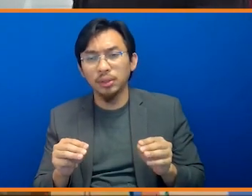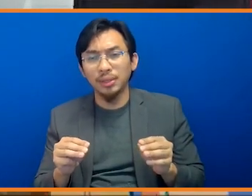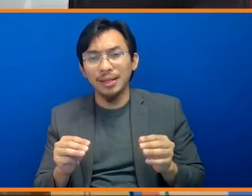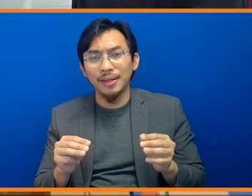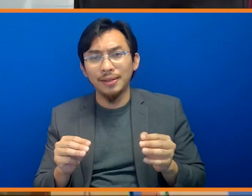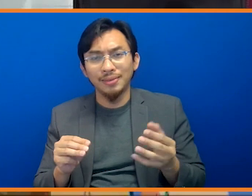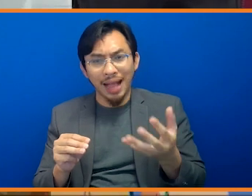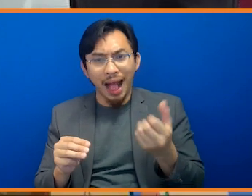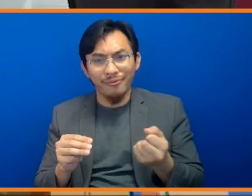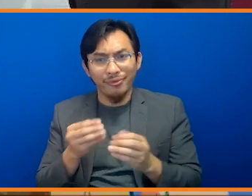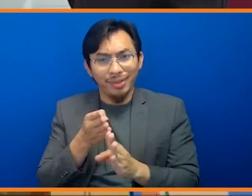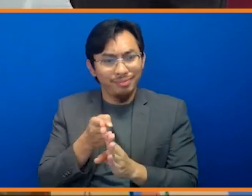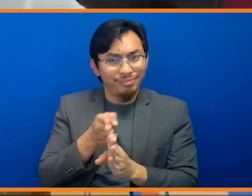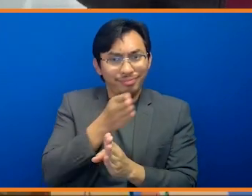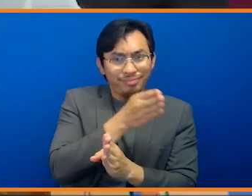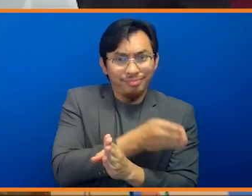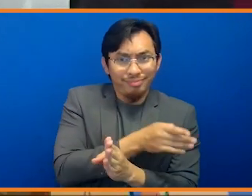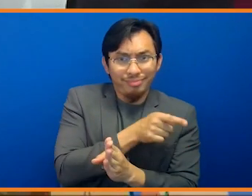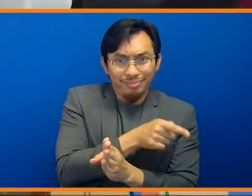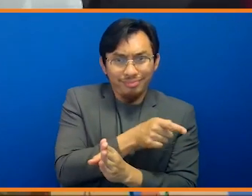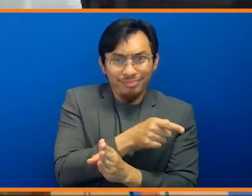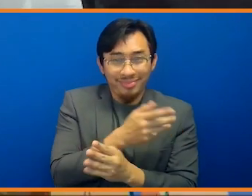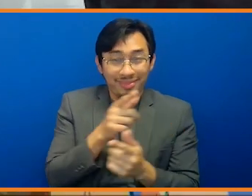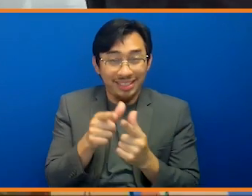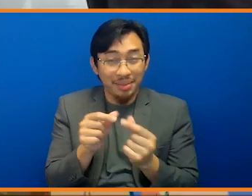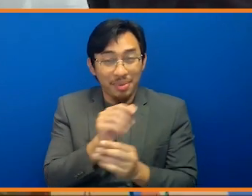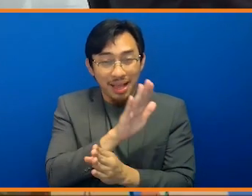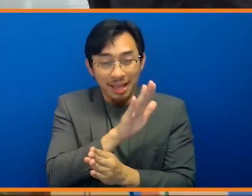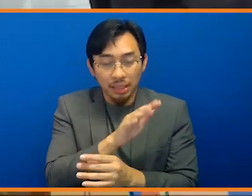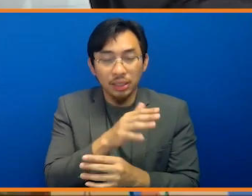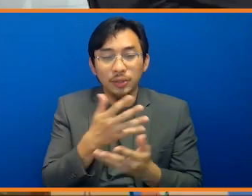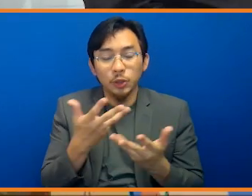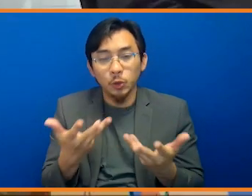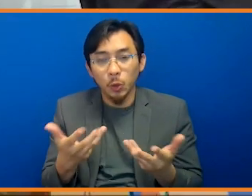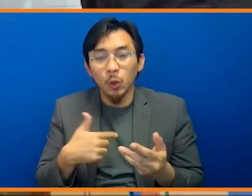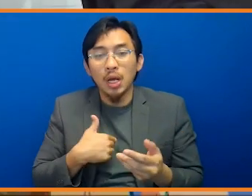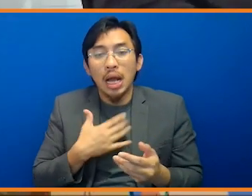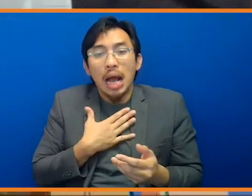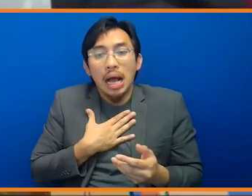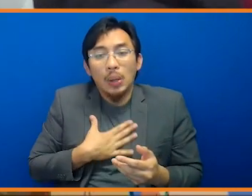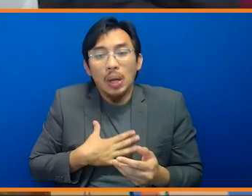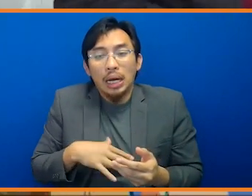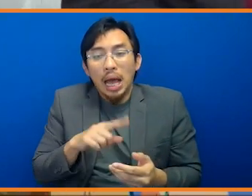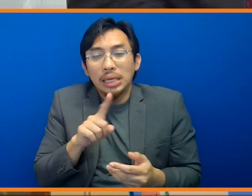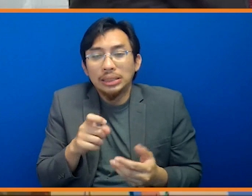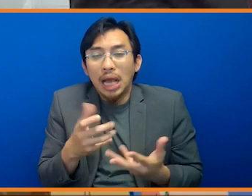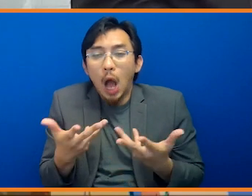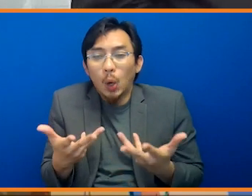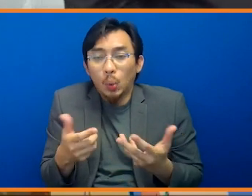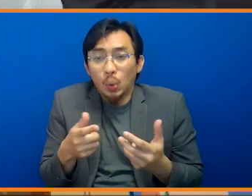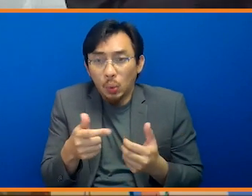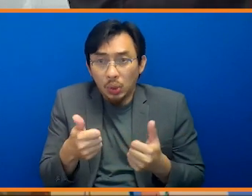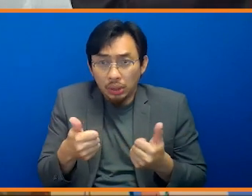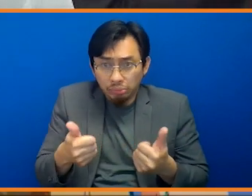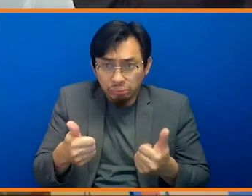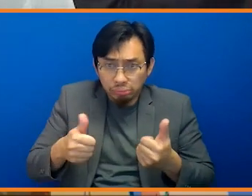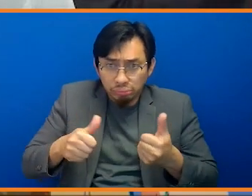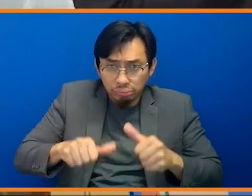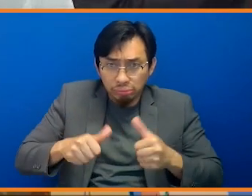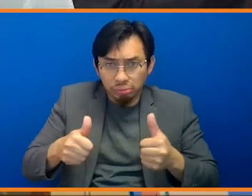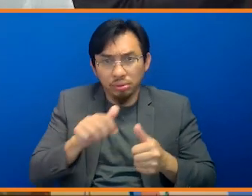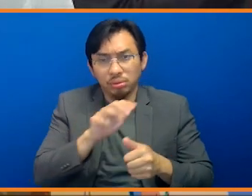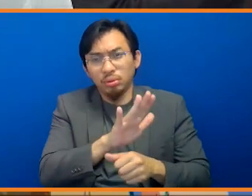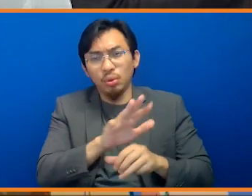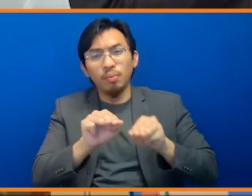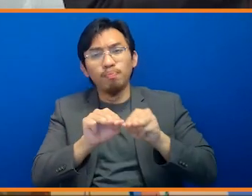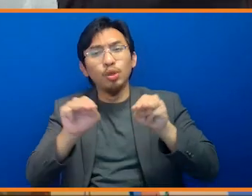exists earlier in Japan. So I wanna ask about how effective the museum